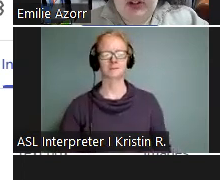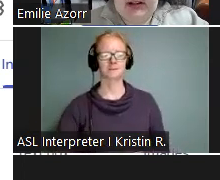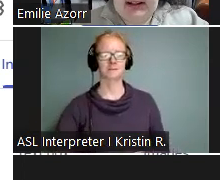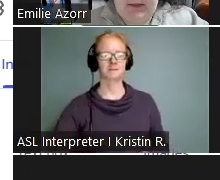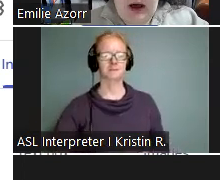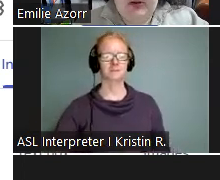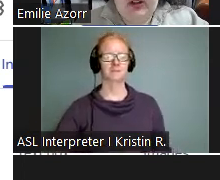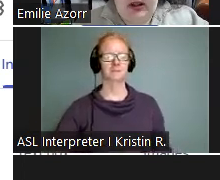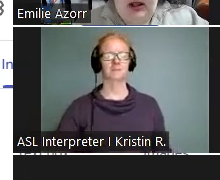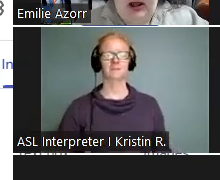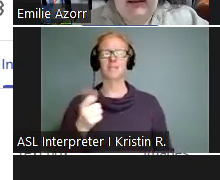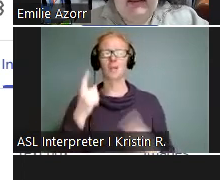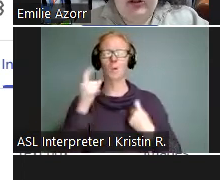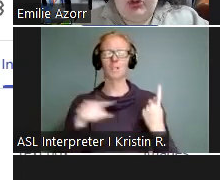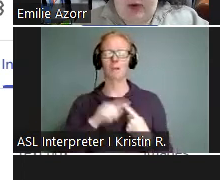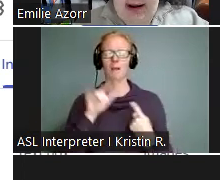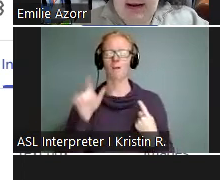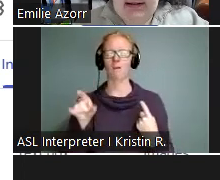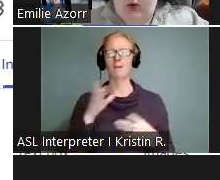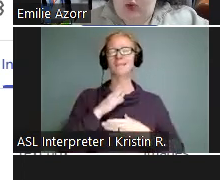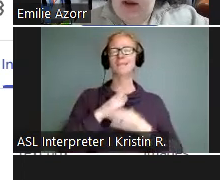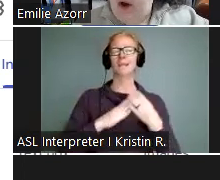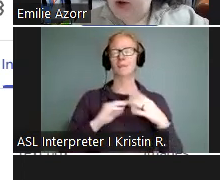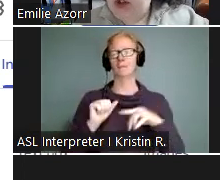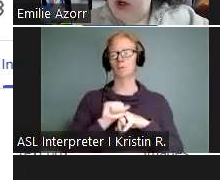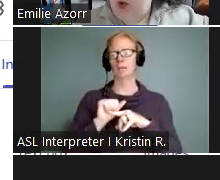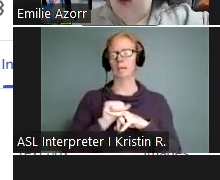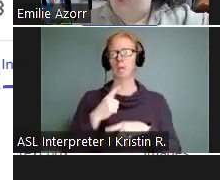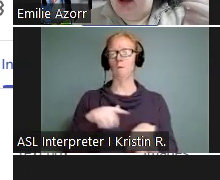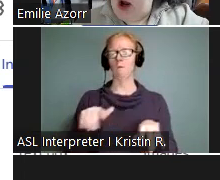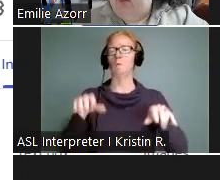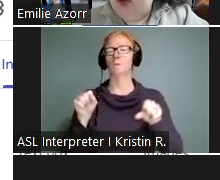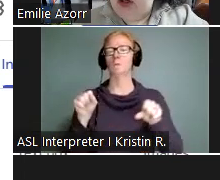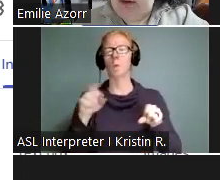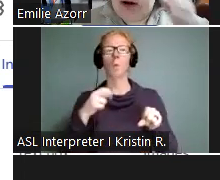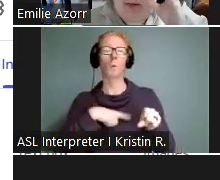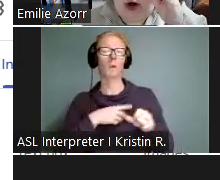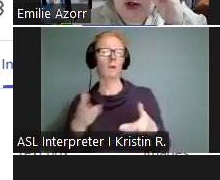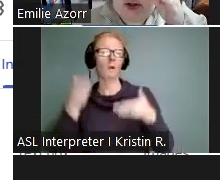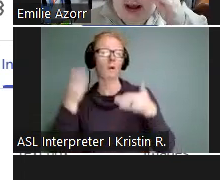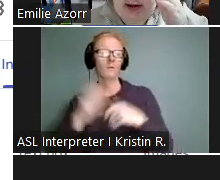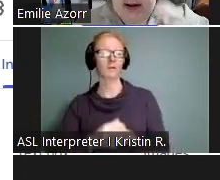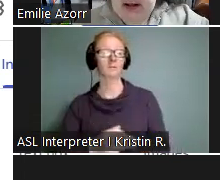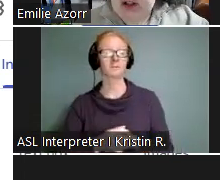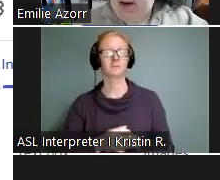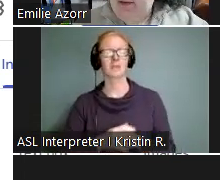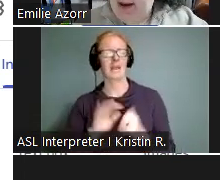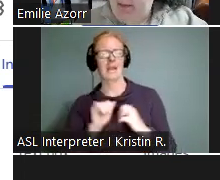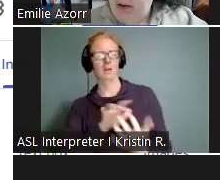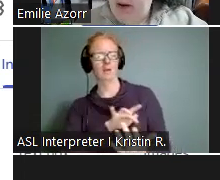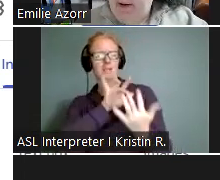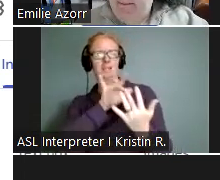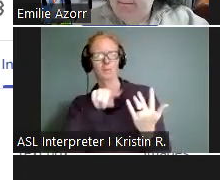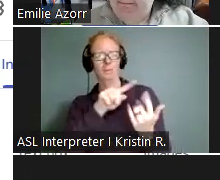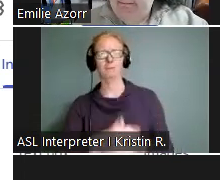Any questions about some of the trainings that we've hosted or that we can offer to community partners and how to get in touch about